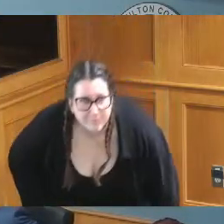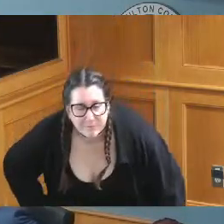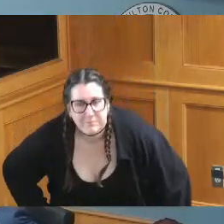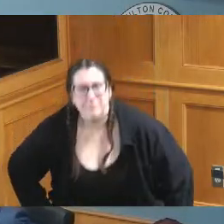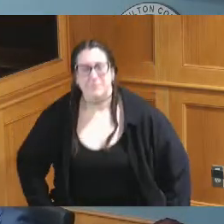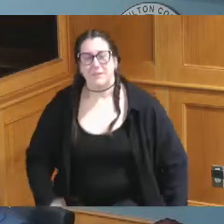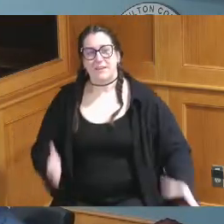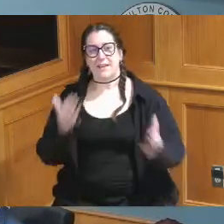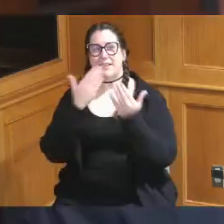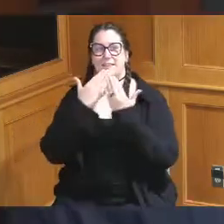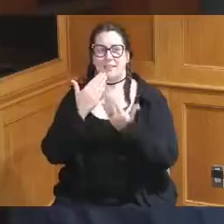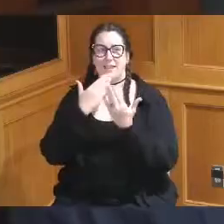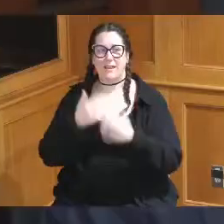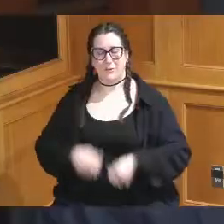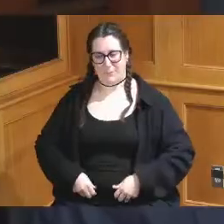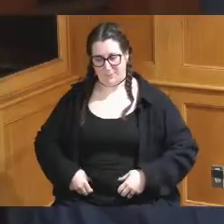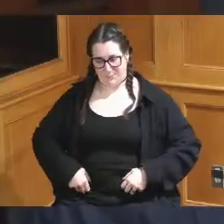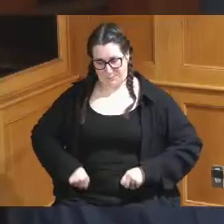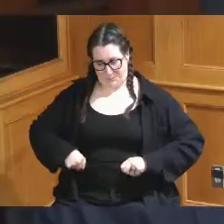much.